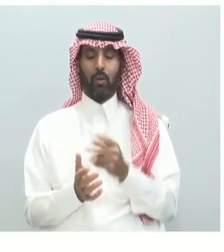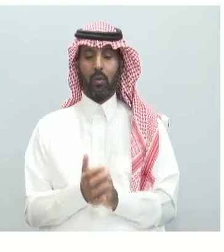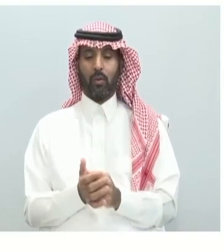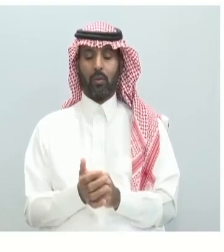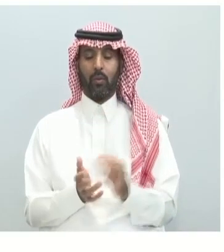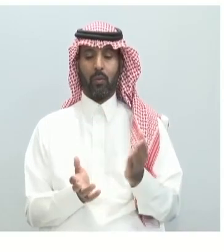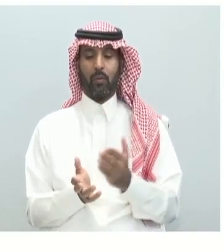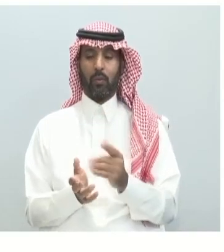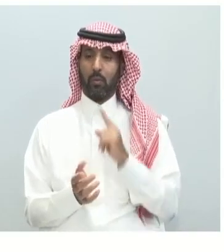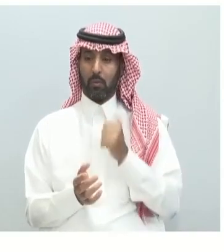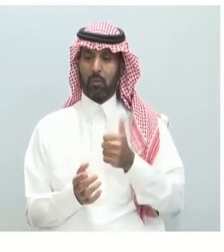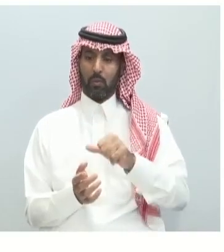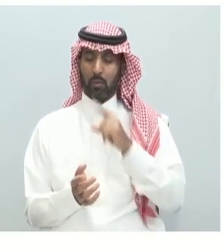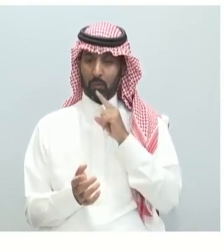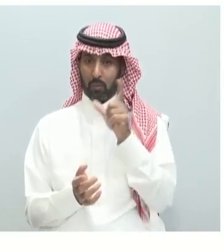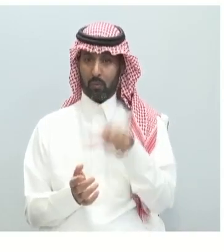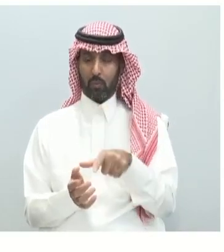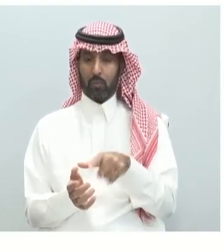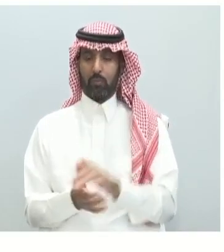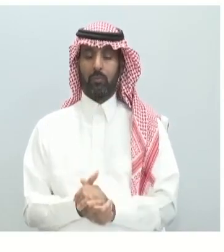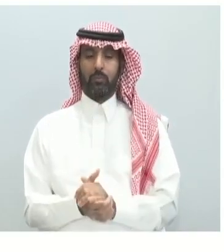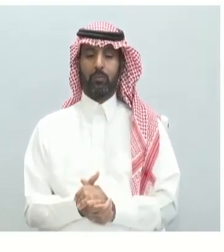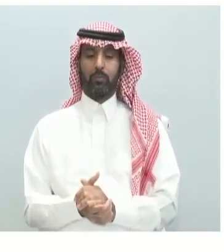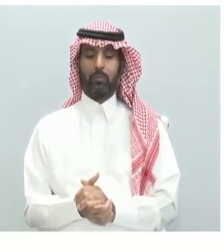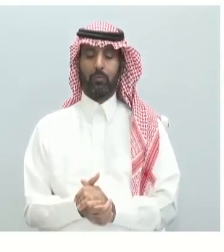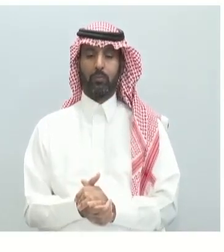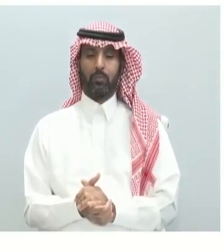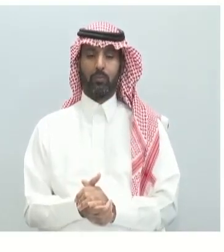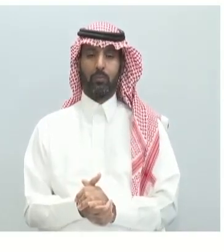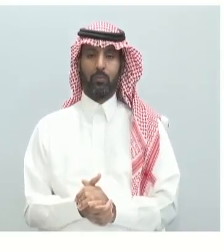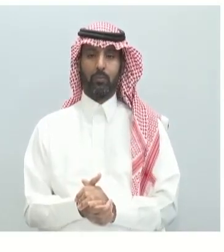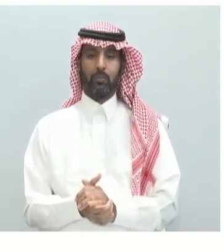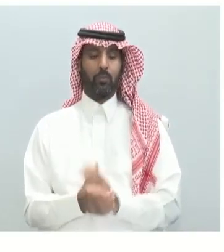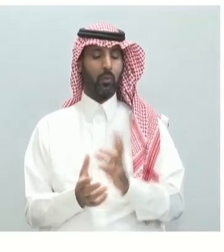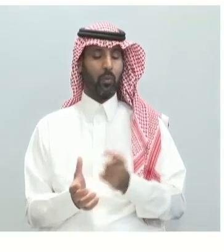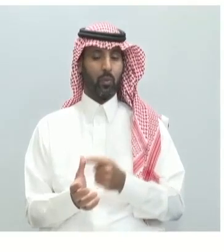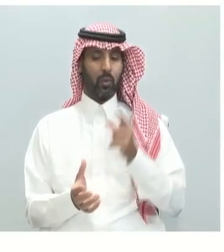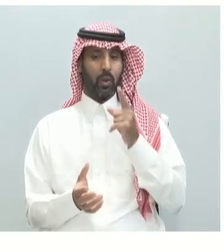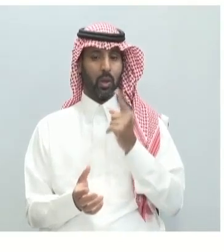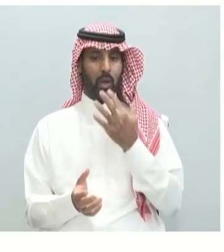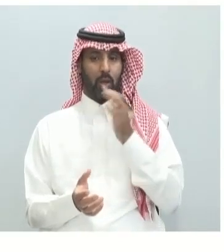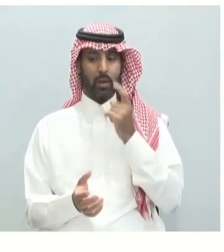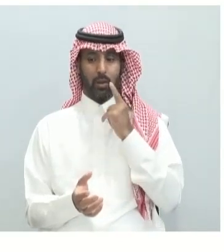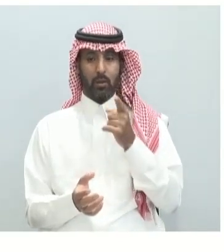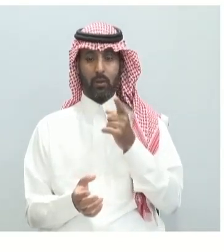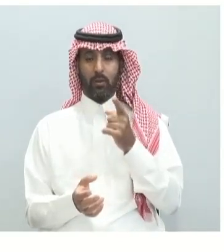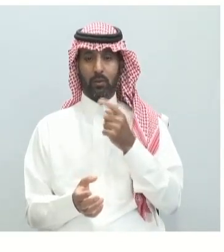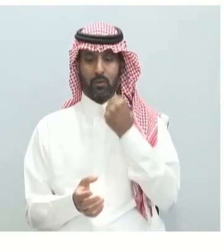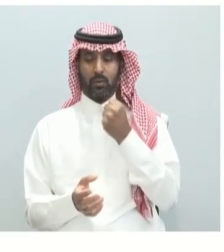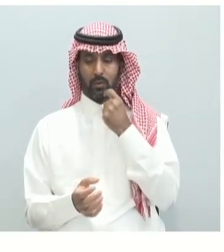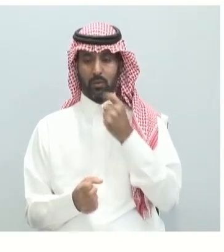to you or not? Why or why not? Let's take the first one, for example. Which is the easiest or hardest to